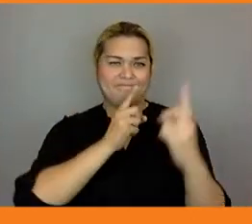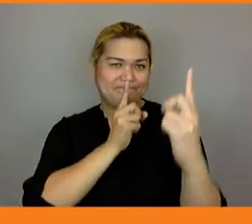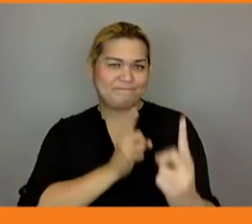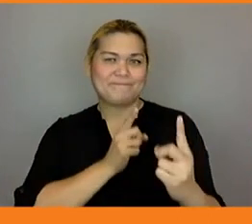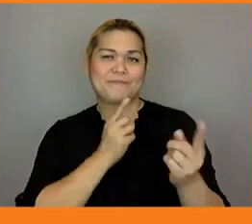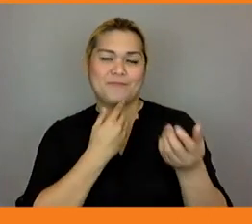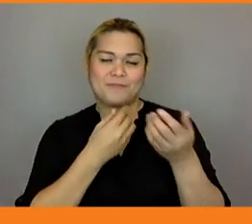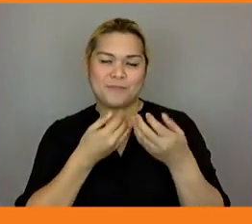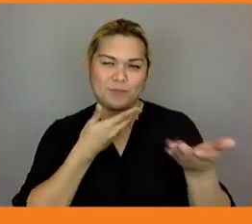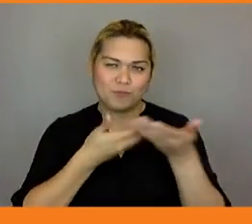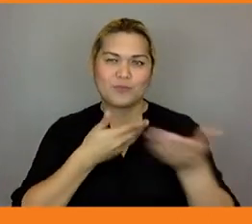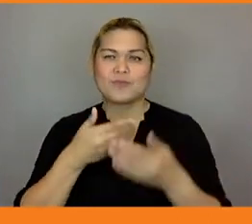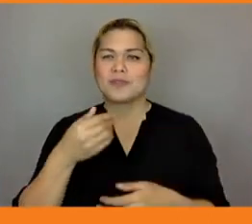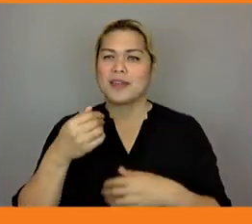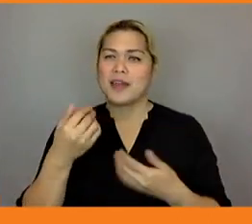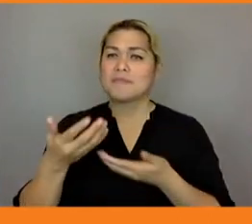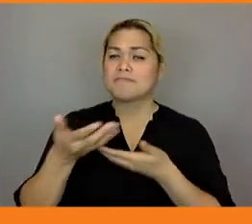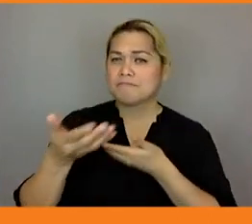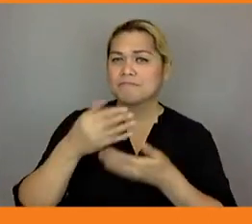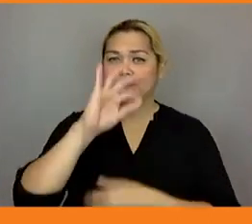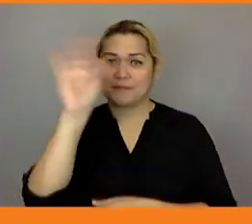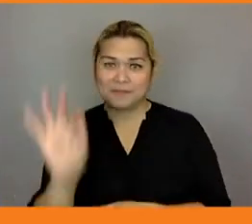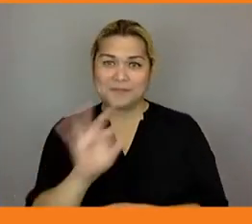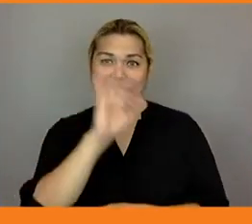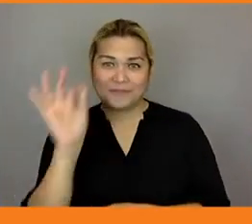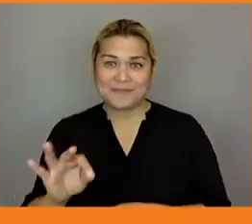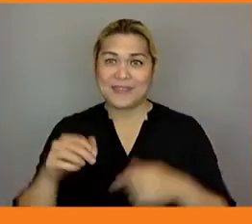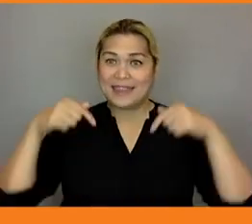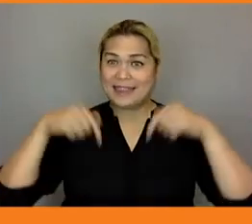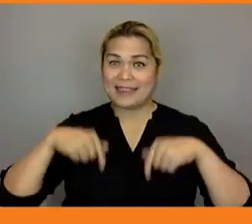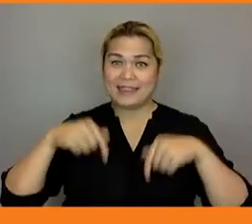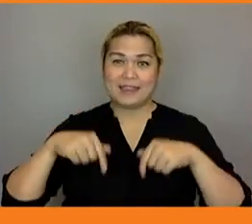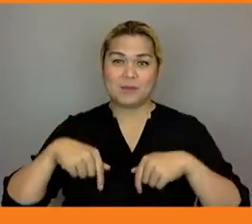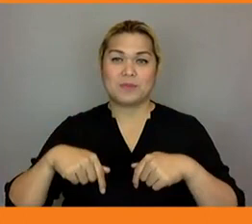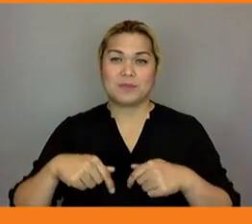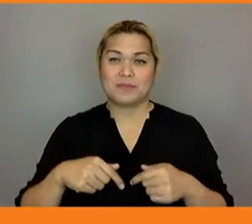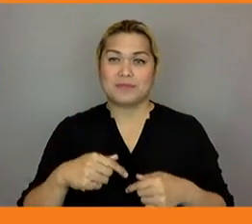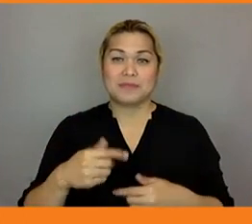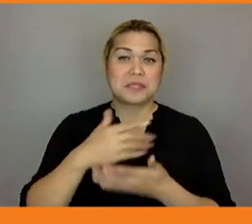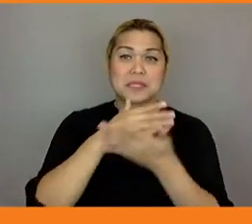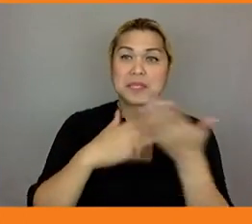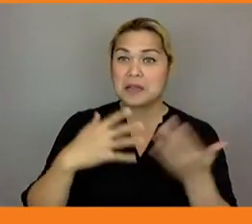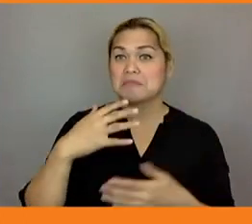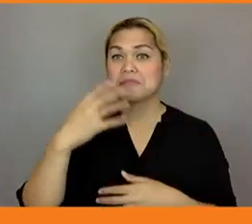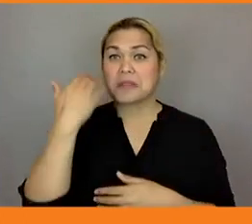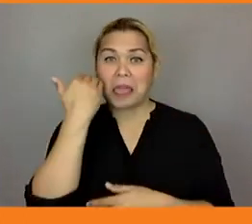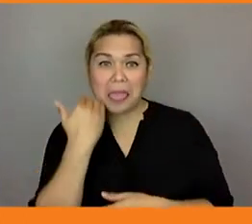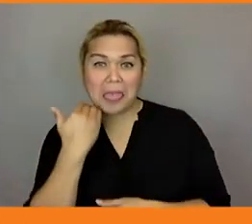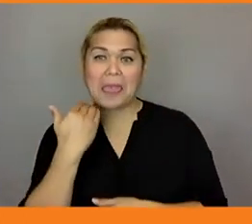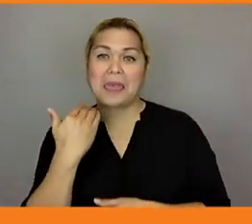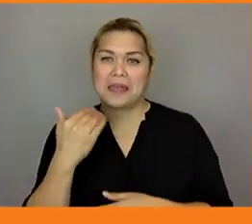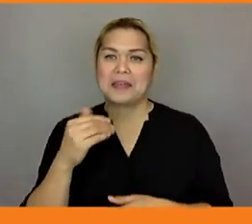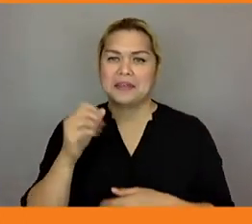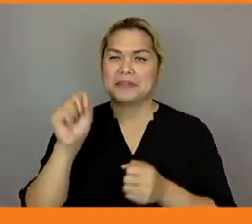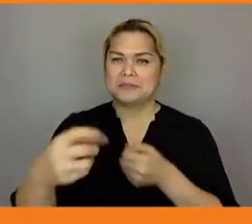dialogue today. We did not get to your questions, please tune in this afternoon and speak with our Director of Policies